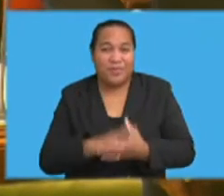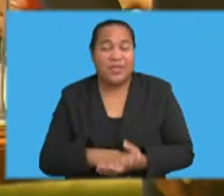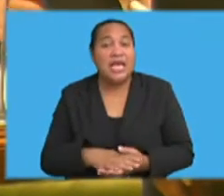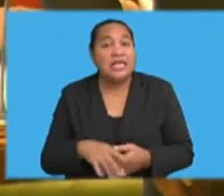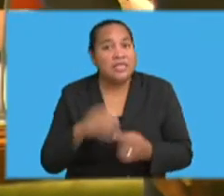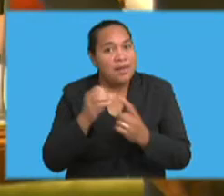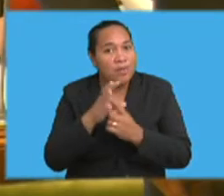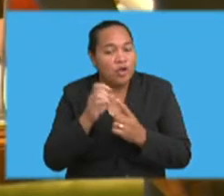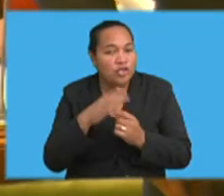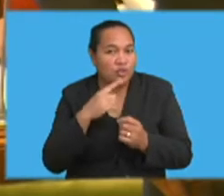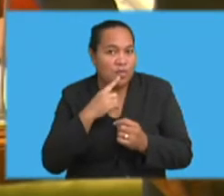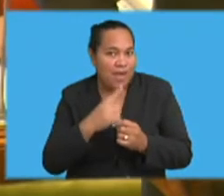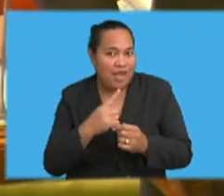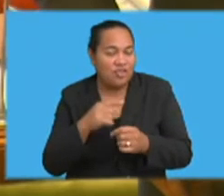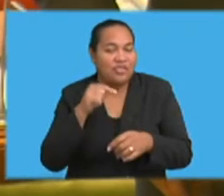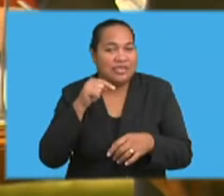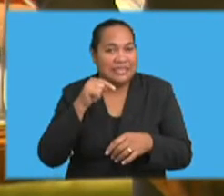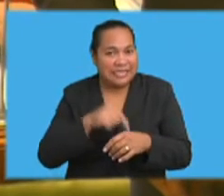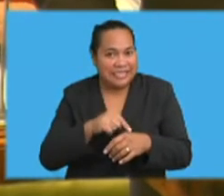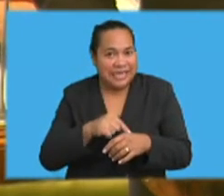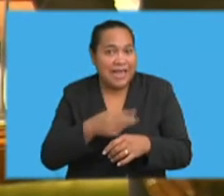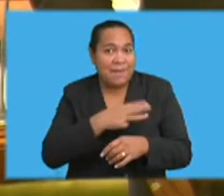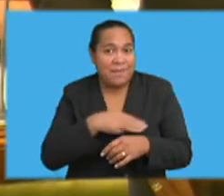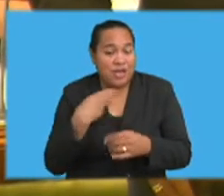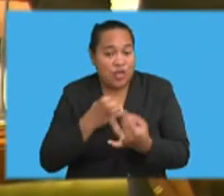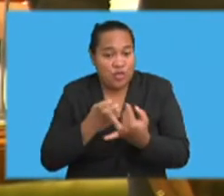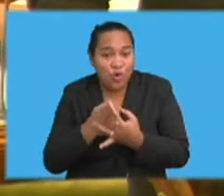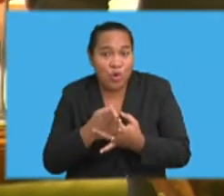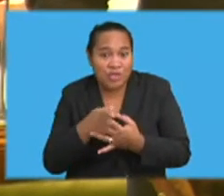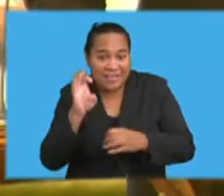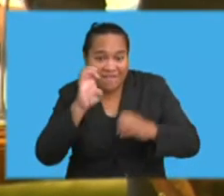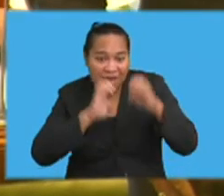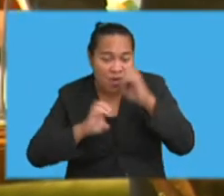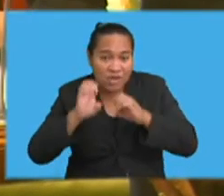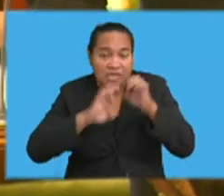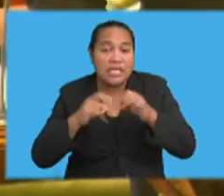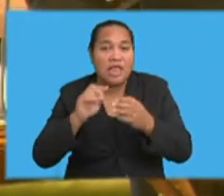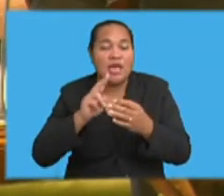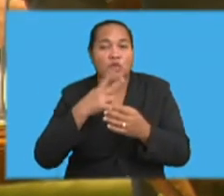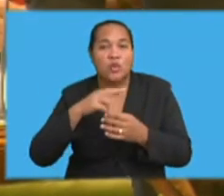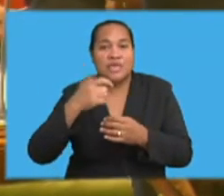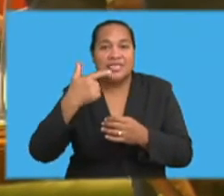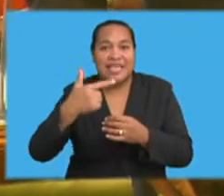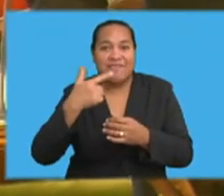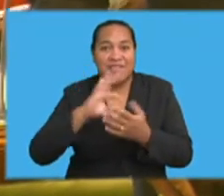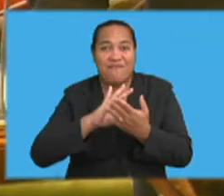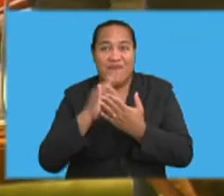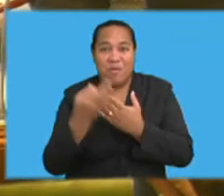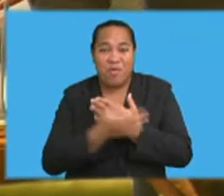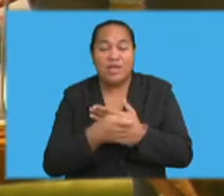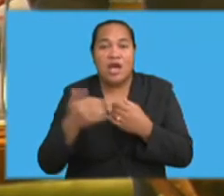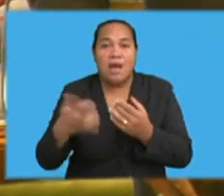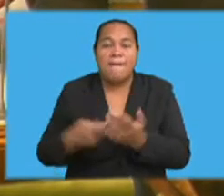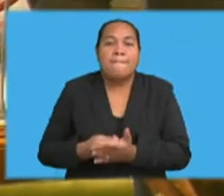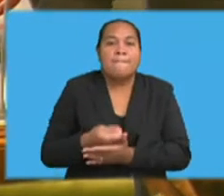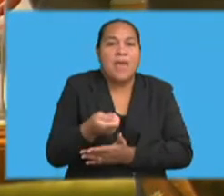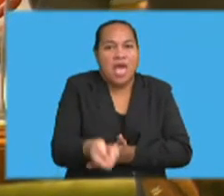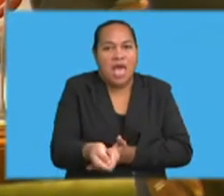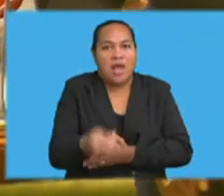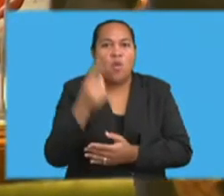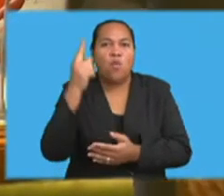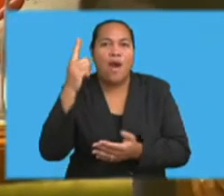Ministry, through its valuation division, on the 27th of February 2018, has paid a total of